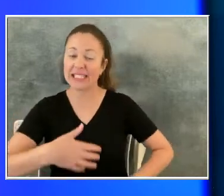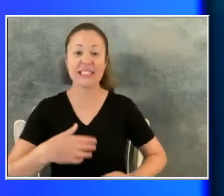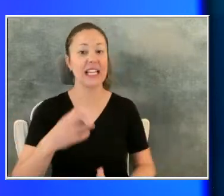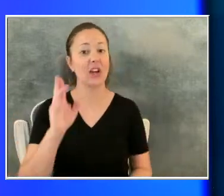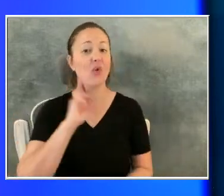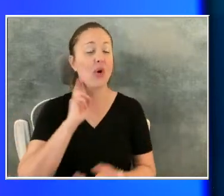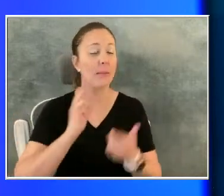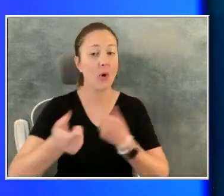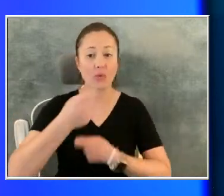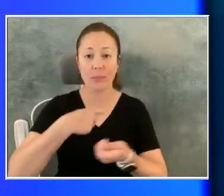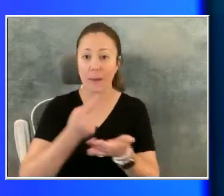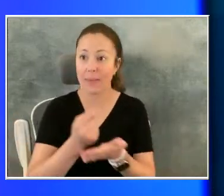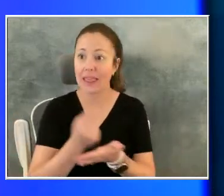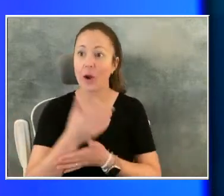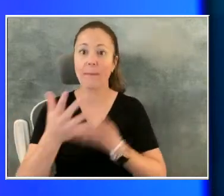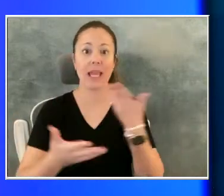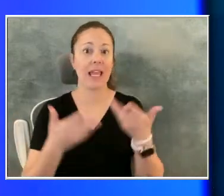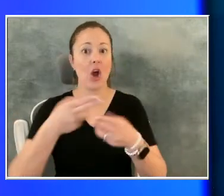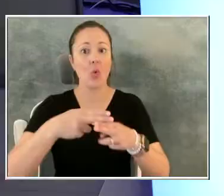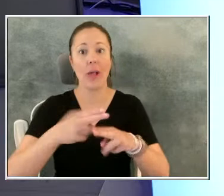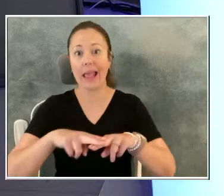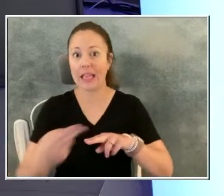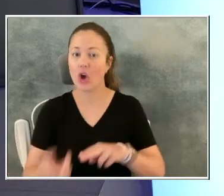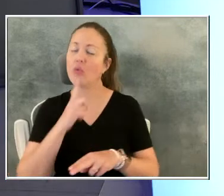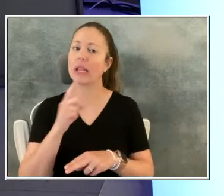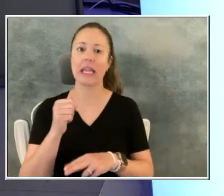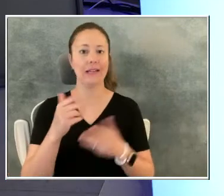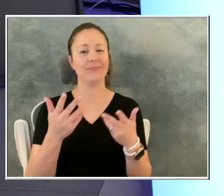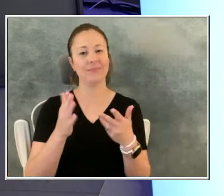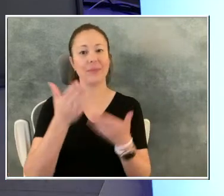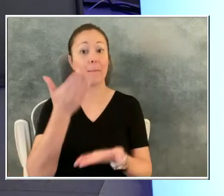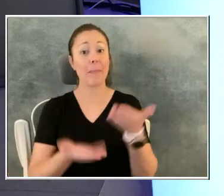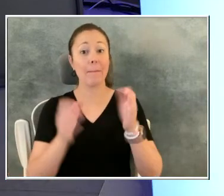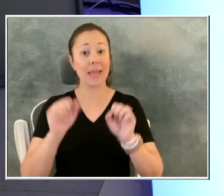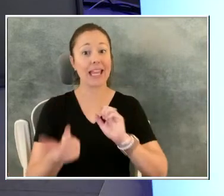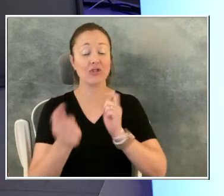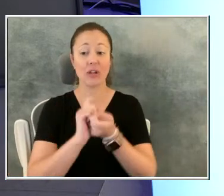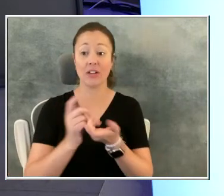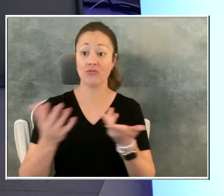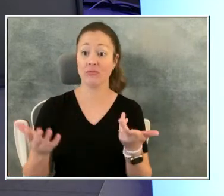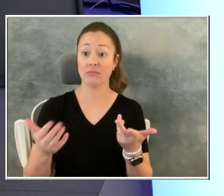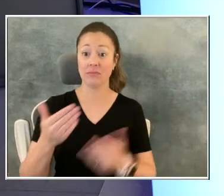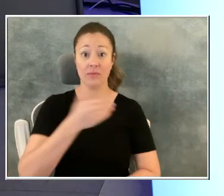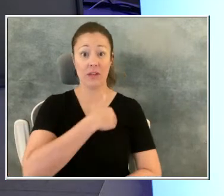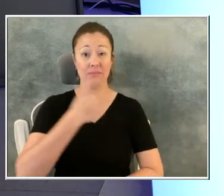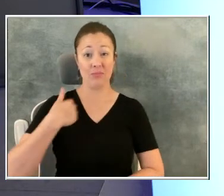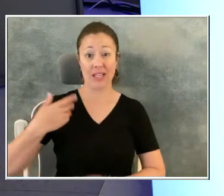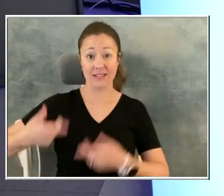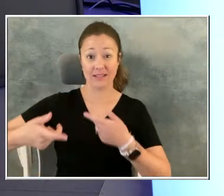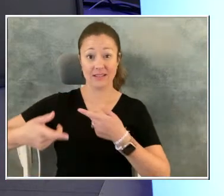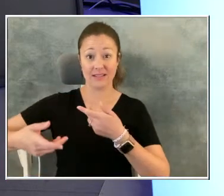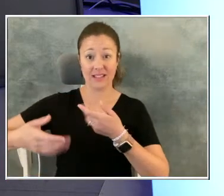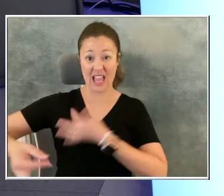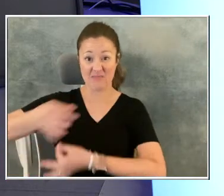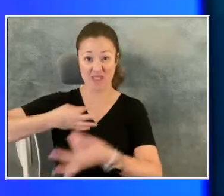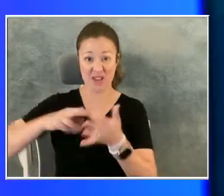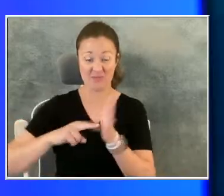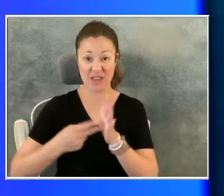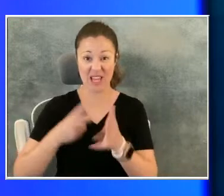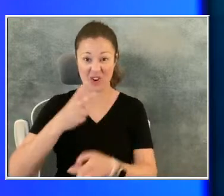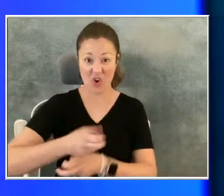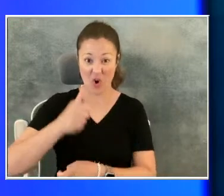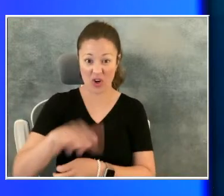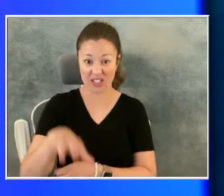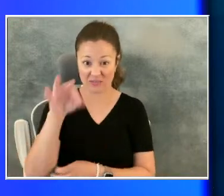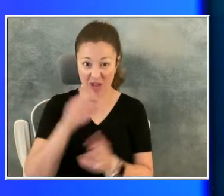be alarmed if your breast density changes over time. Do implants make it harder to spot cancer? We still recommend